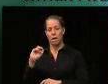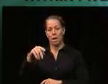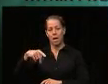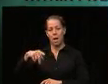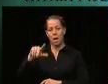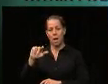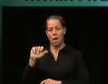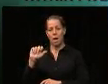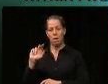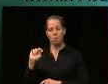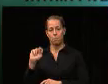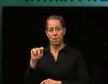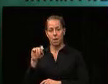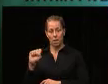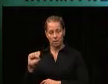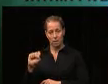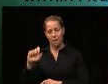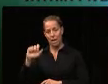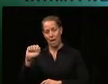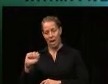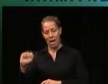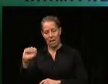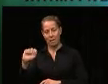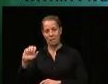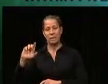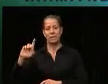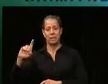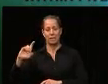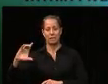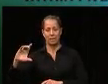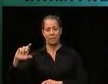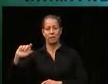you www.dc.gov.